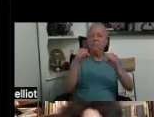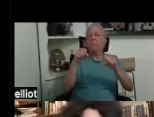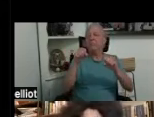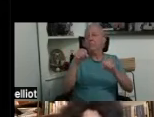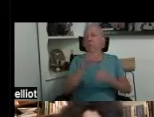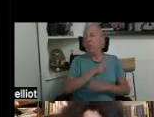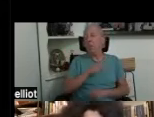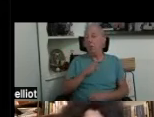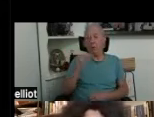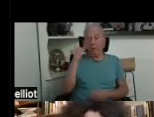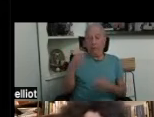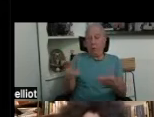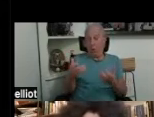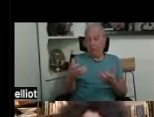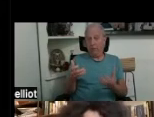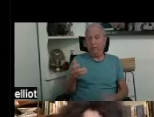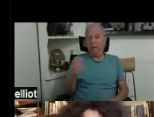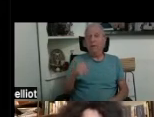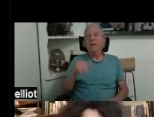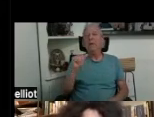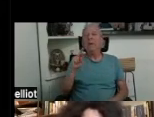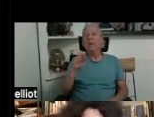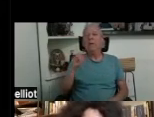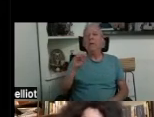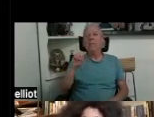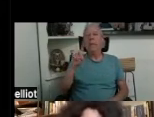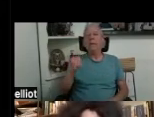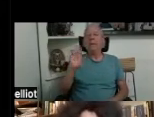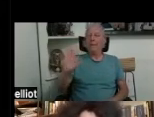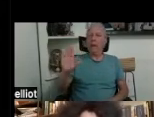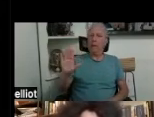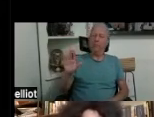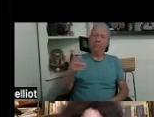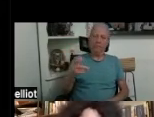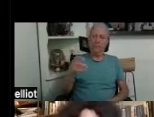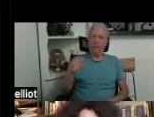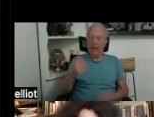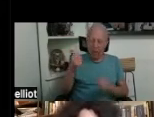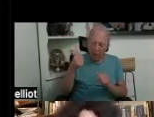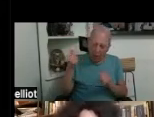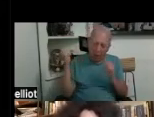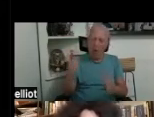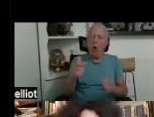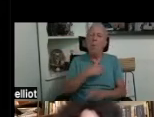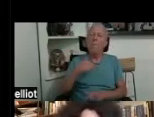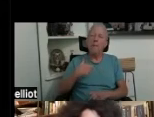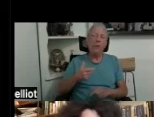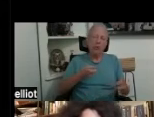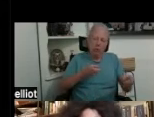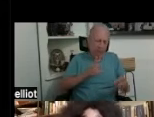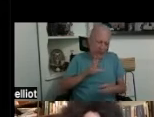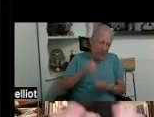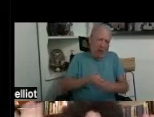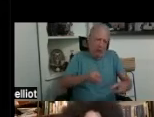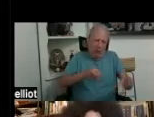mean, that's how Arizmendi bakeries are ran. That way, all of the members directly control the operations of the company